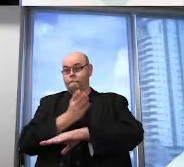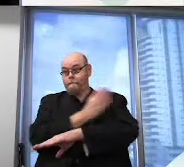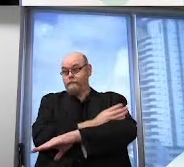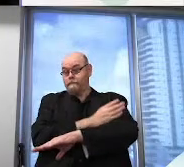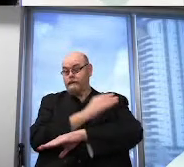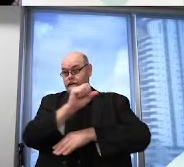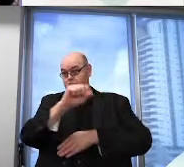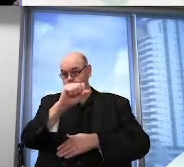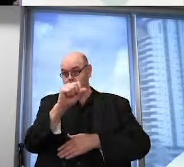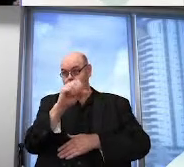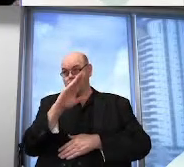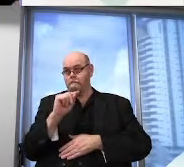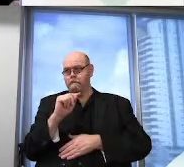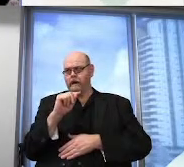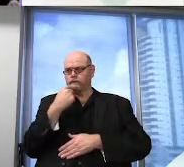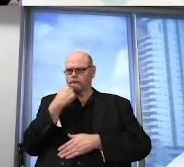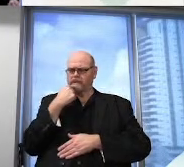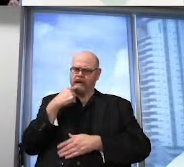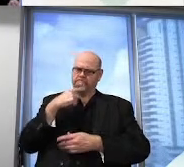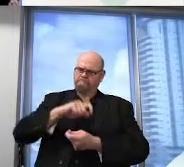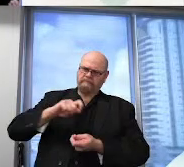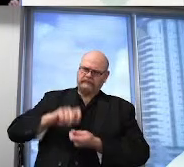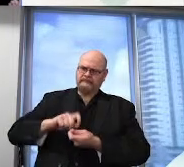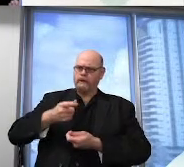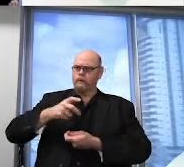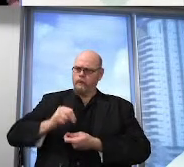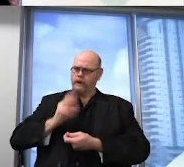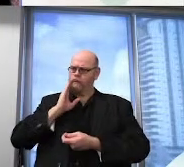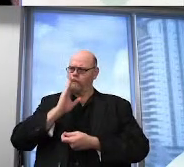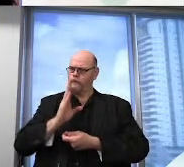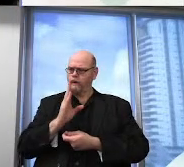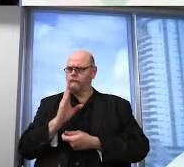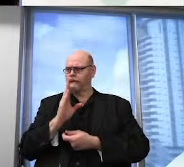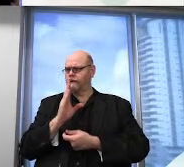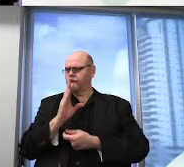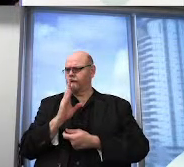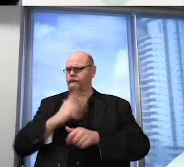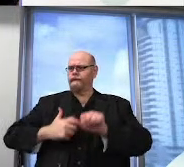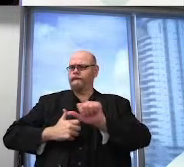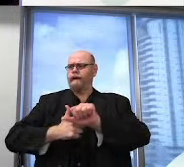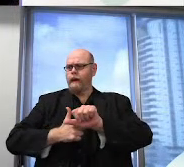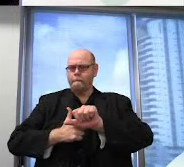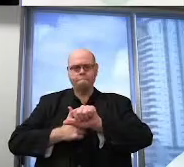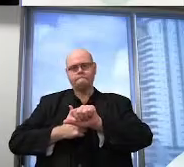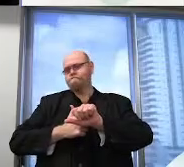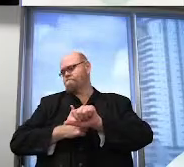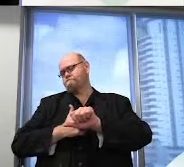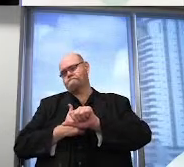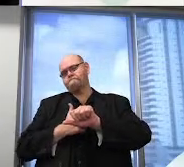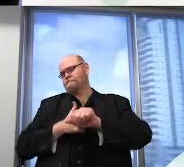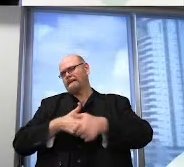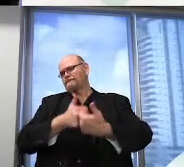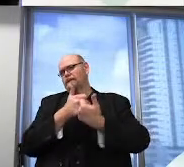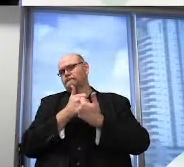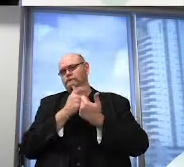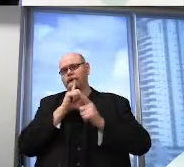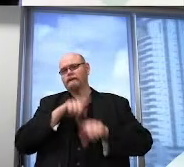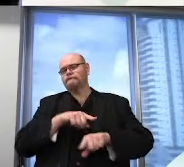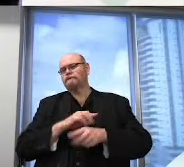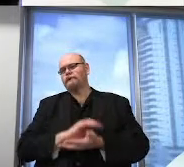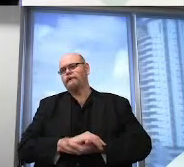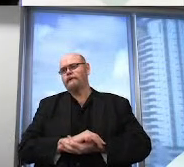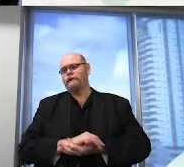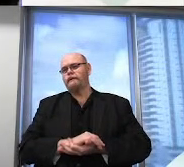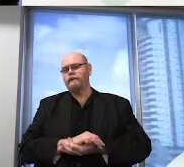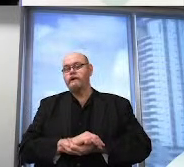time. And to put a pin and say, this is when we'll be at remediated state, it's challenging to answer that. We will